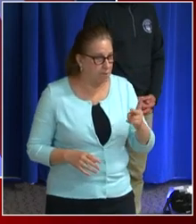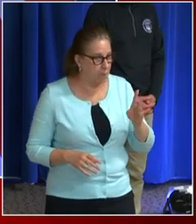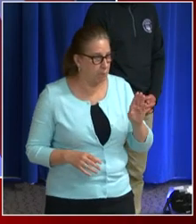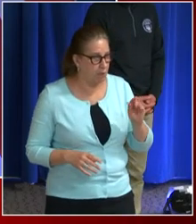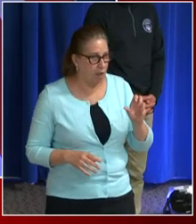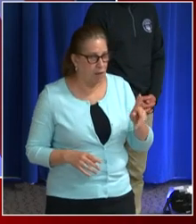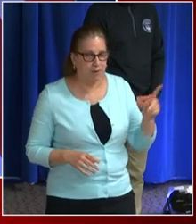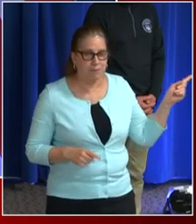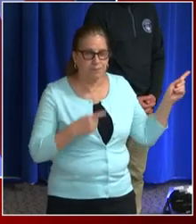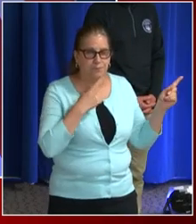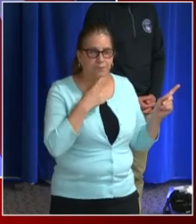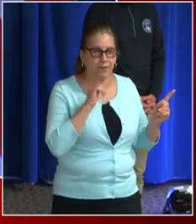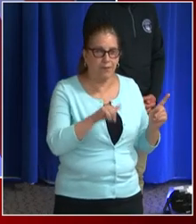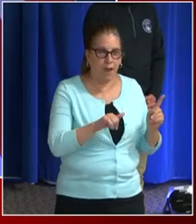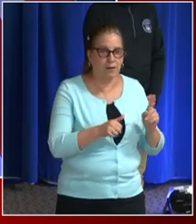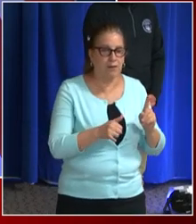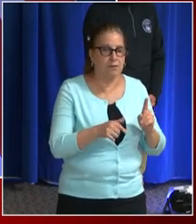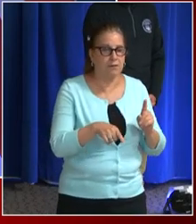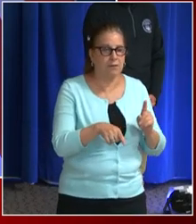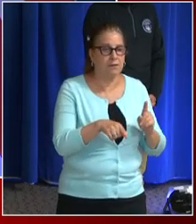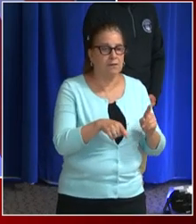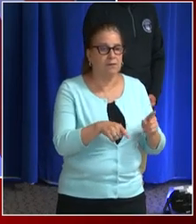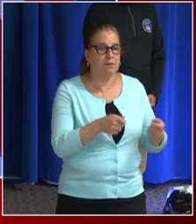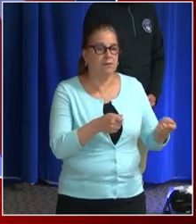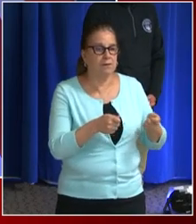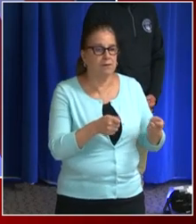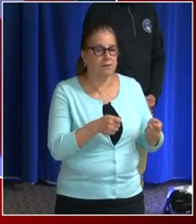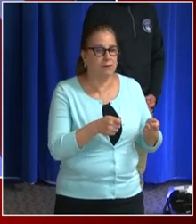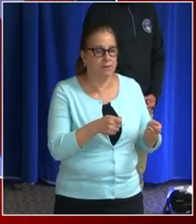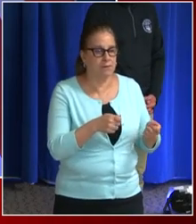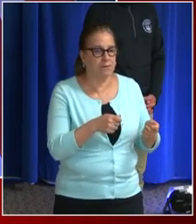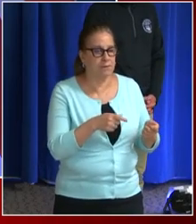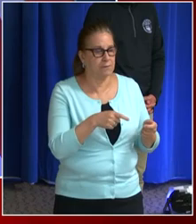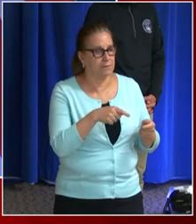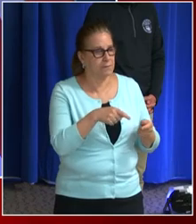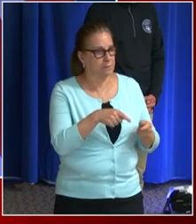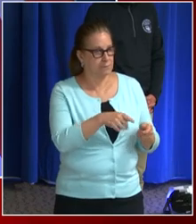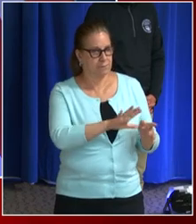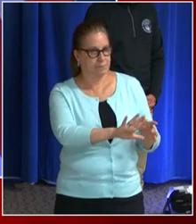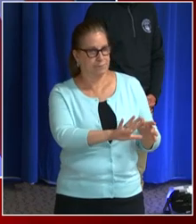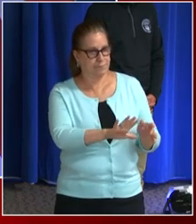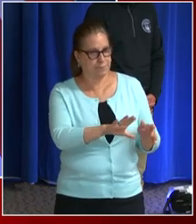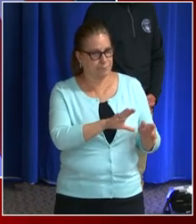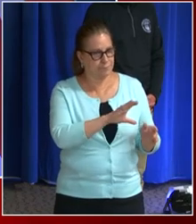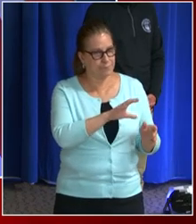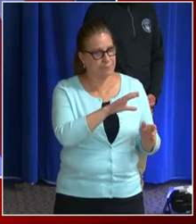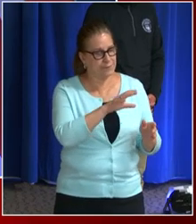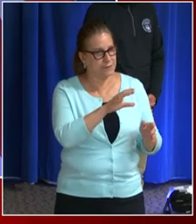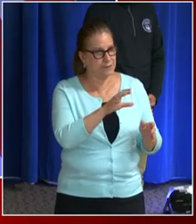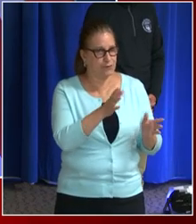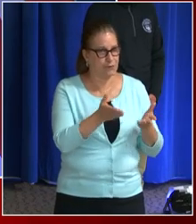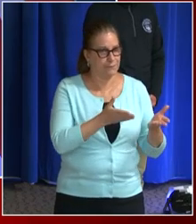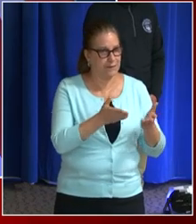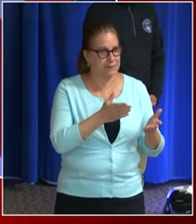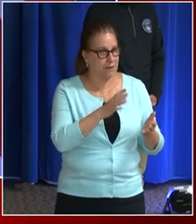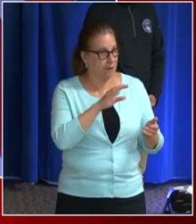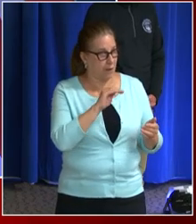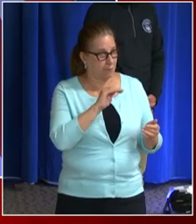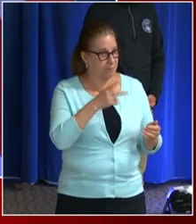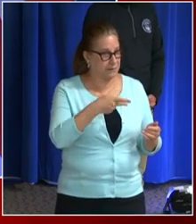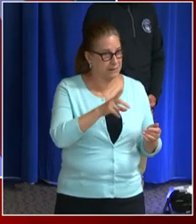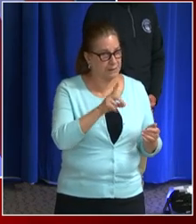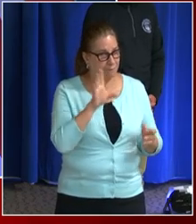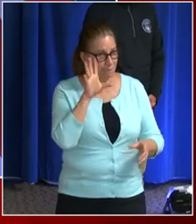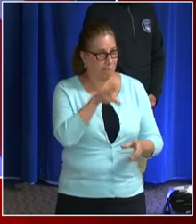it's not in the vicinity of the president. So your insinuation that somehow the Metropolitan Police Department was involved in the movement of the president, I think,